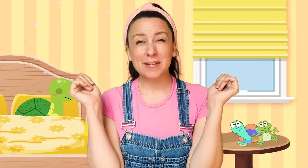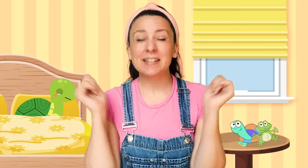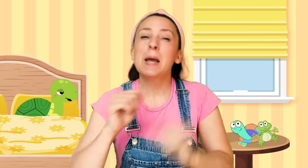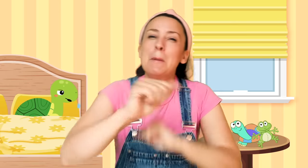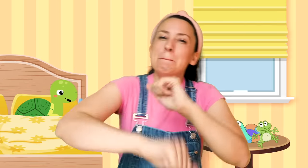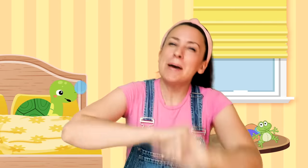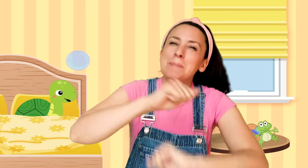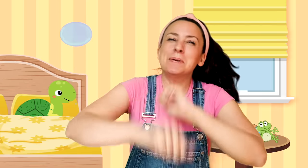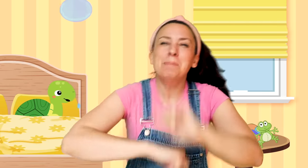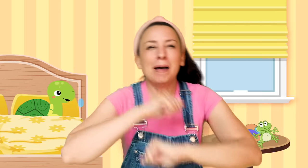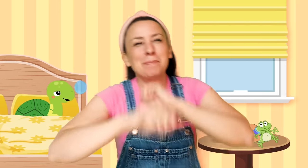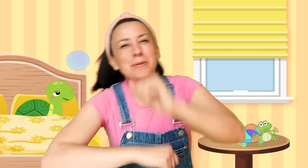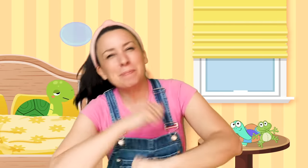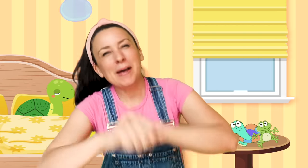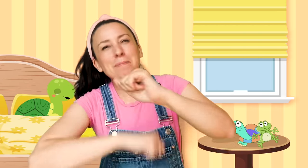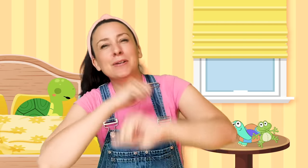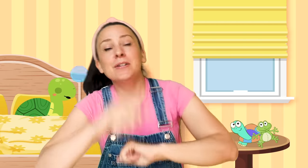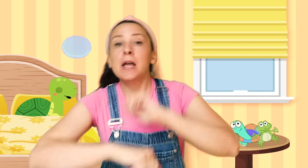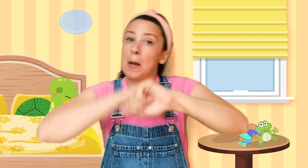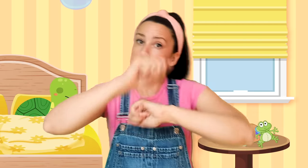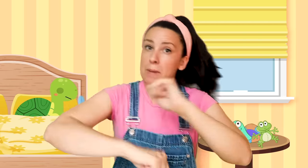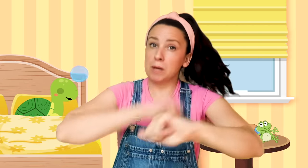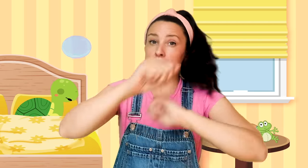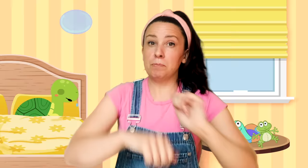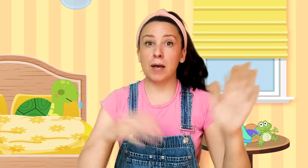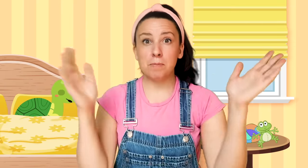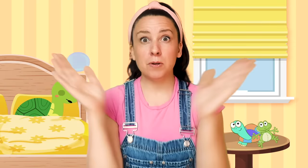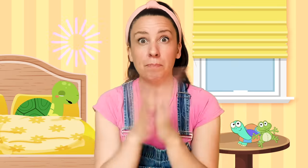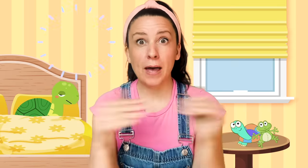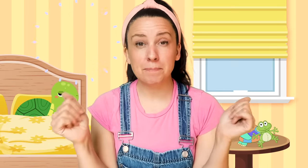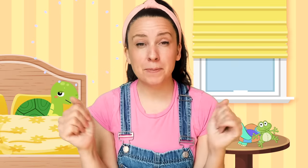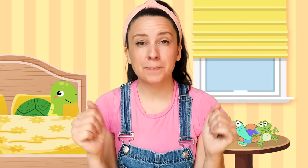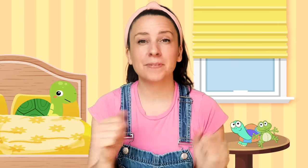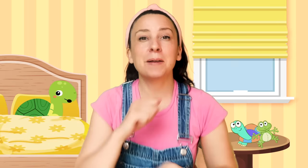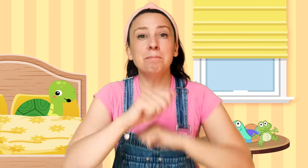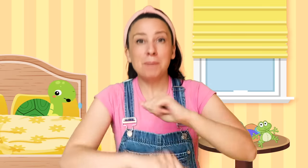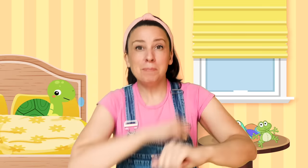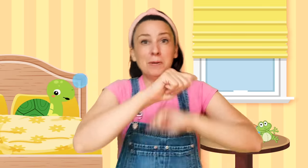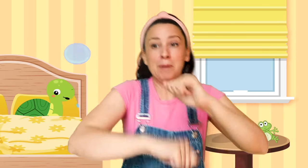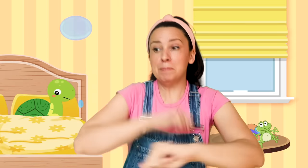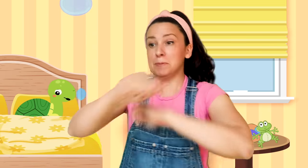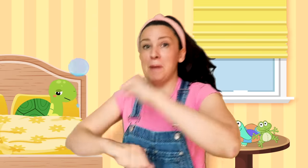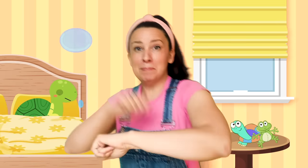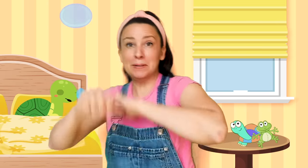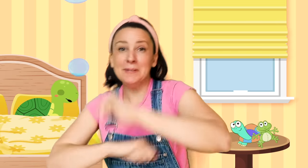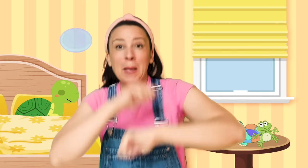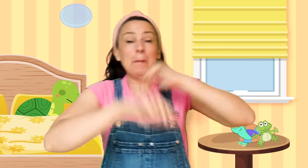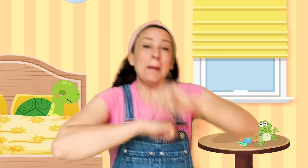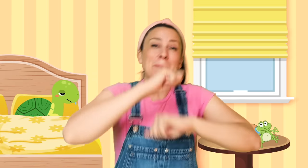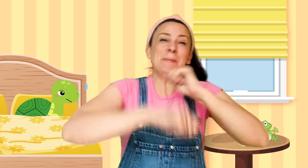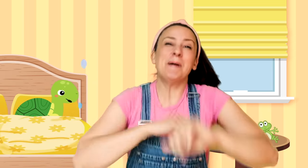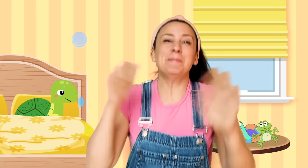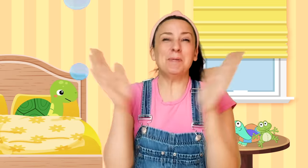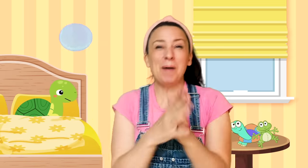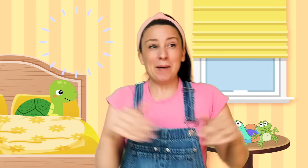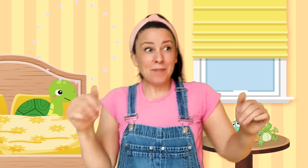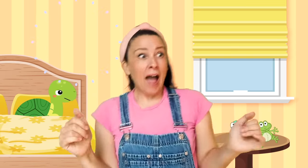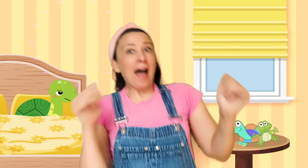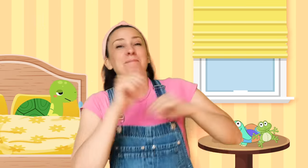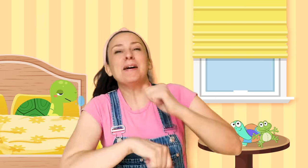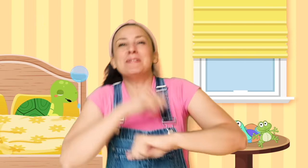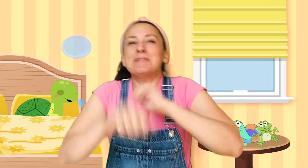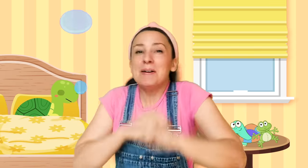pop. Bubble, bubble, bubble, bubble, bubble, pop. Bubble, bubble, bubble, bubble, bubble,